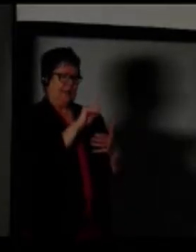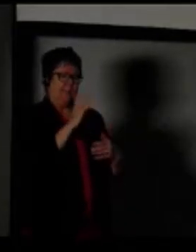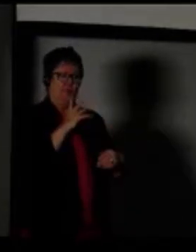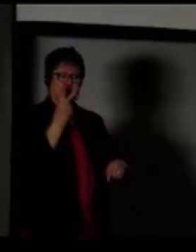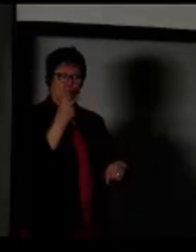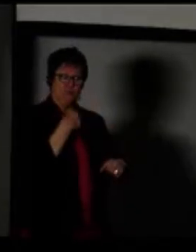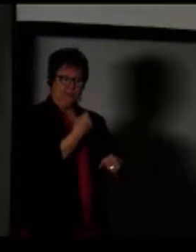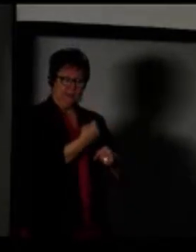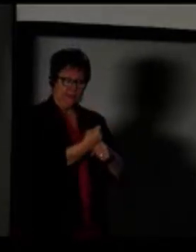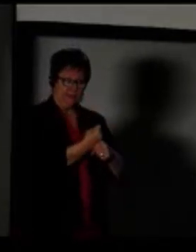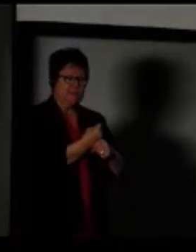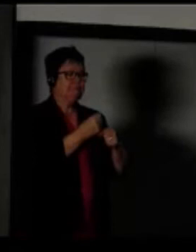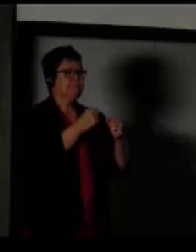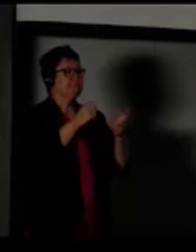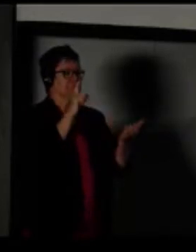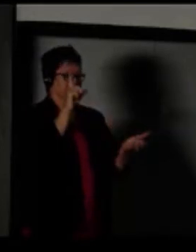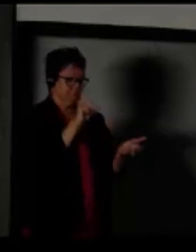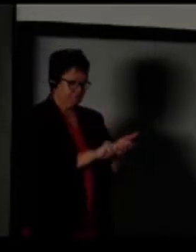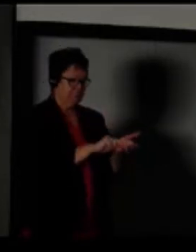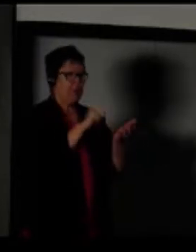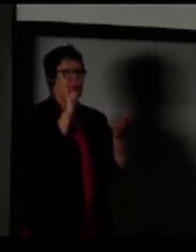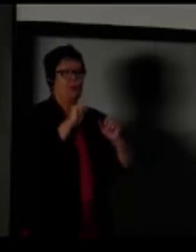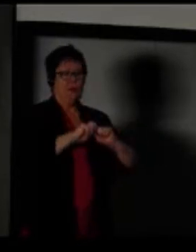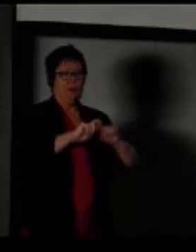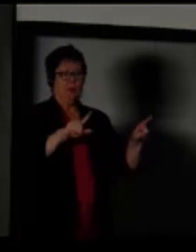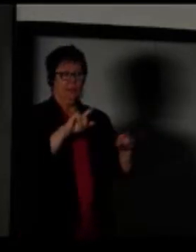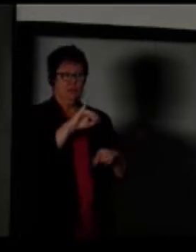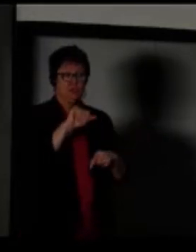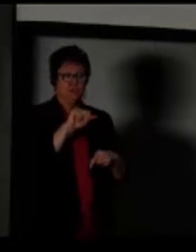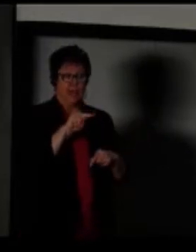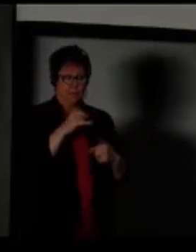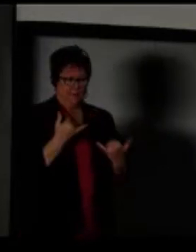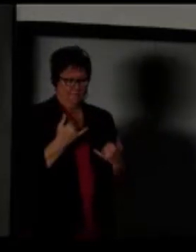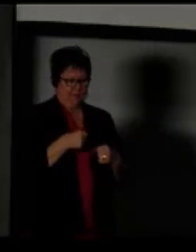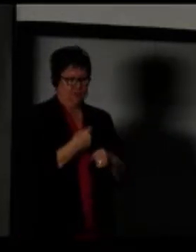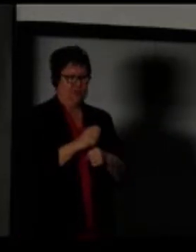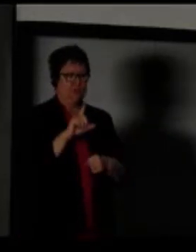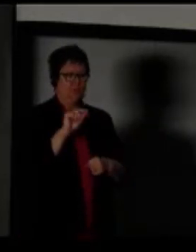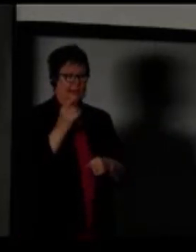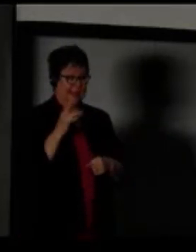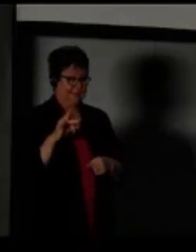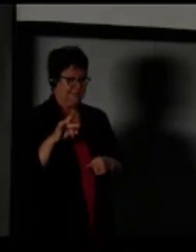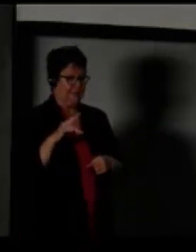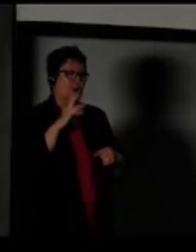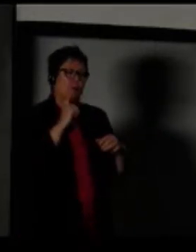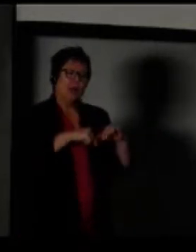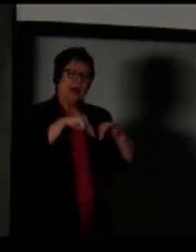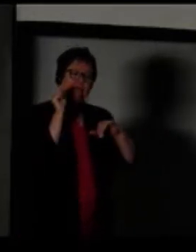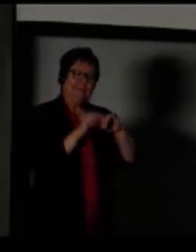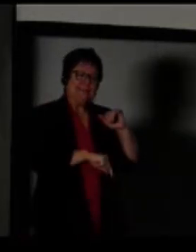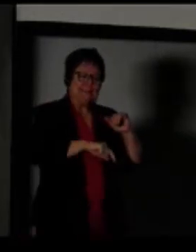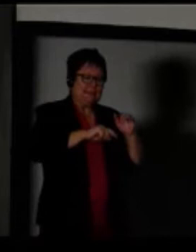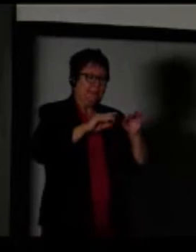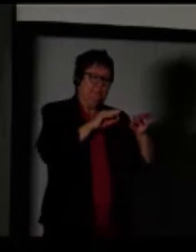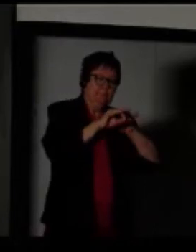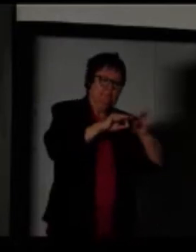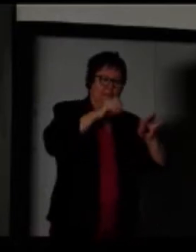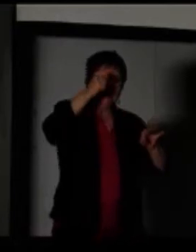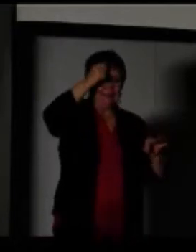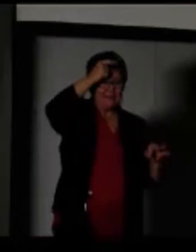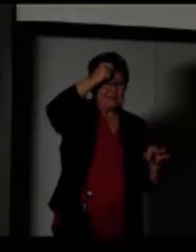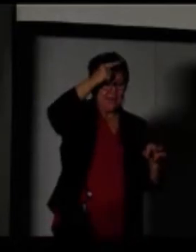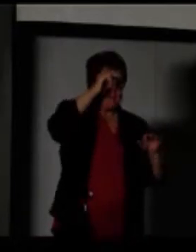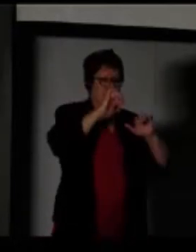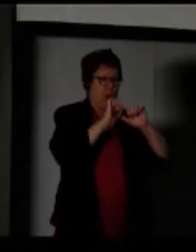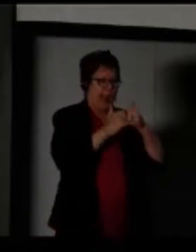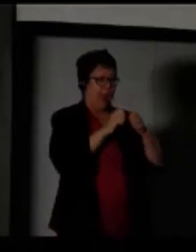be available in January of this year, and it will have a deep insights into the kinds of collections that people are making